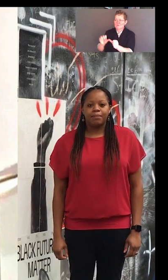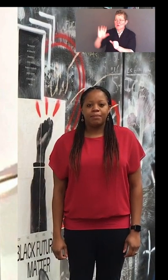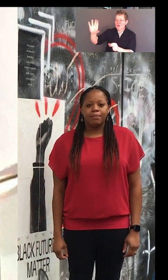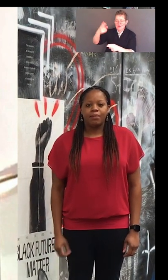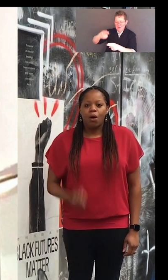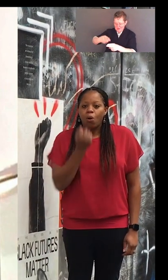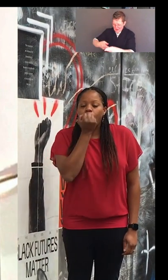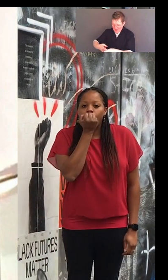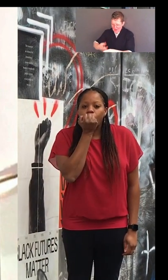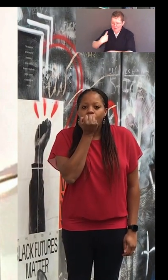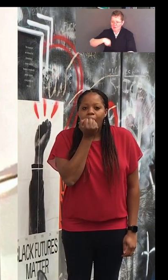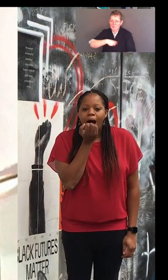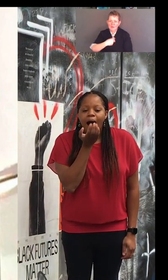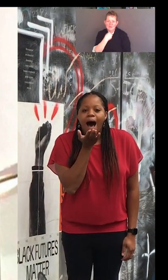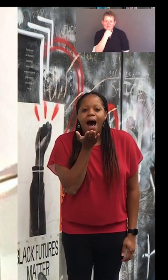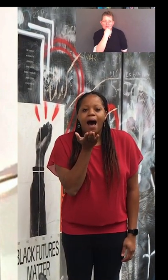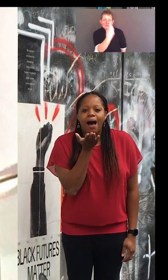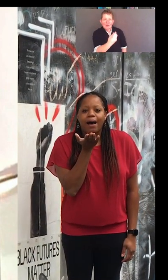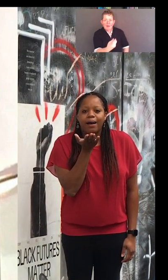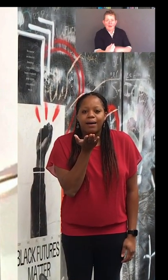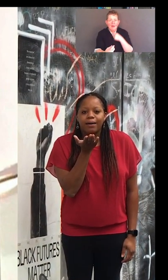Natasha Walton.